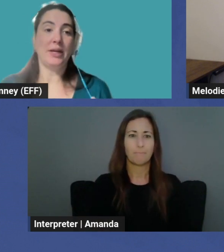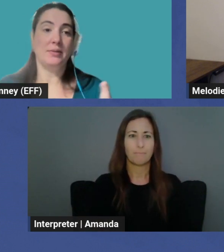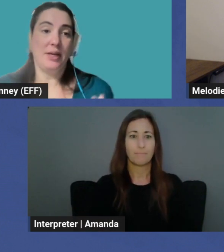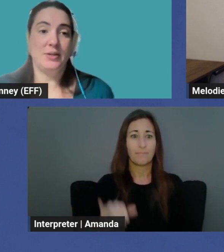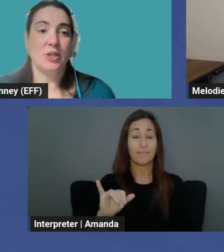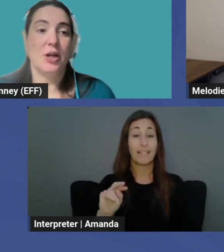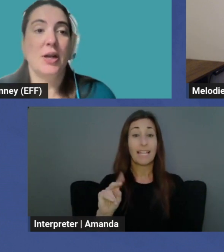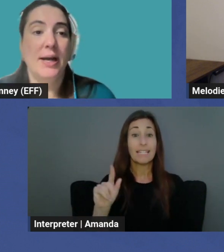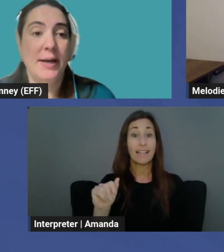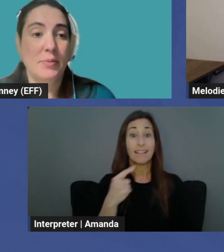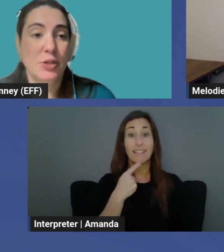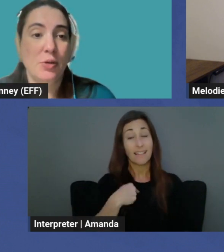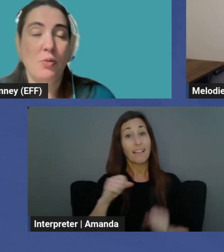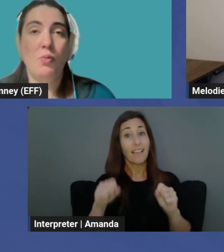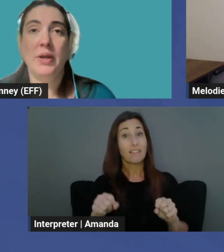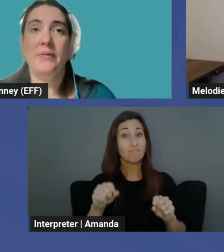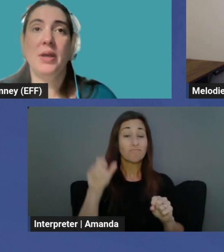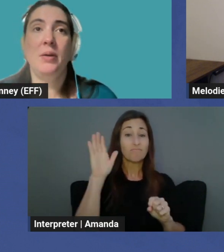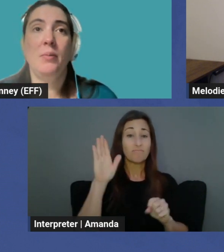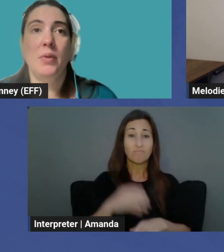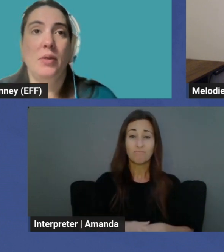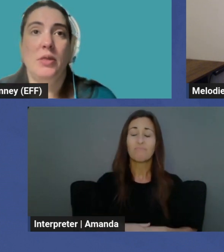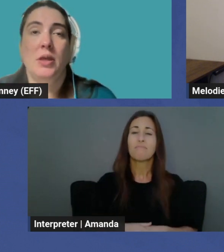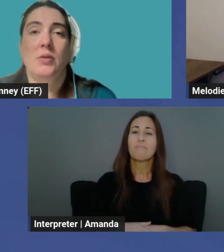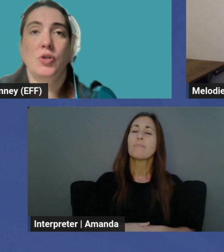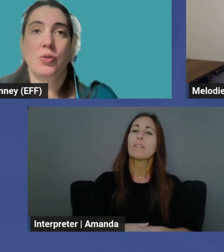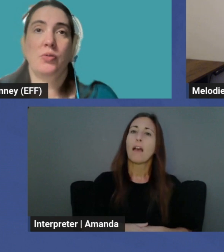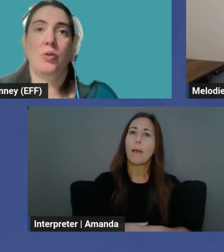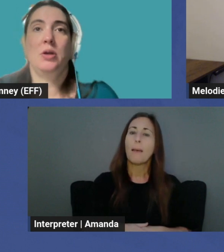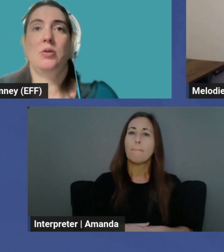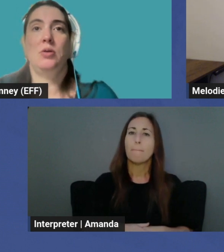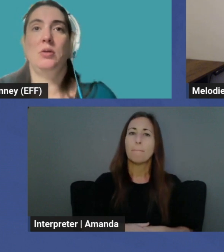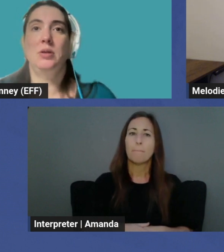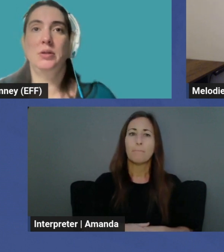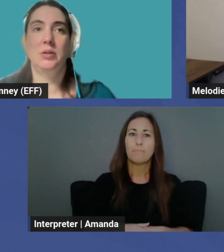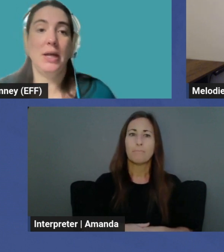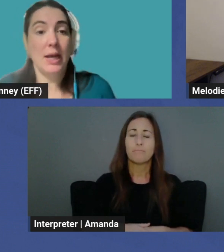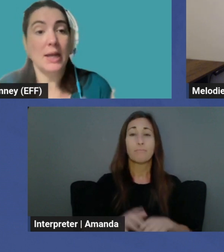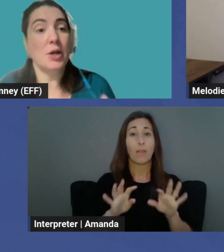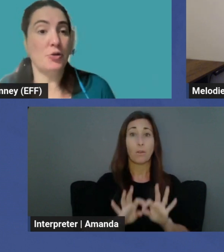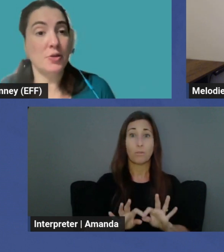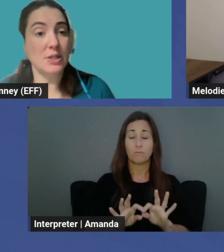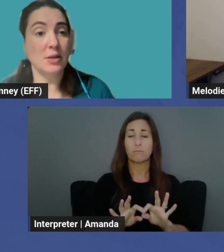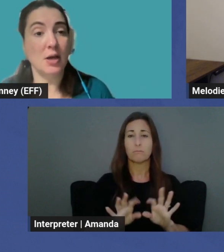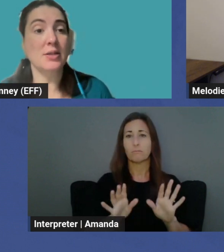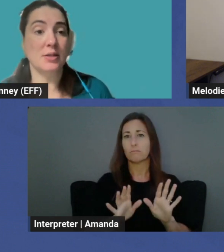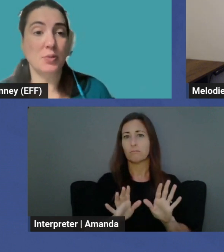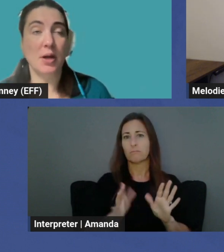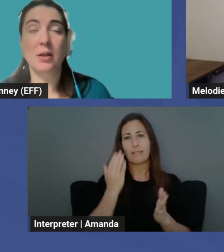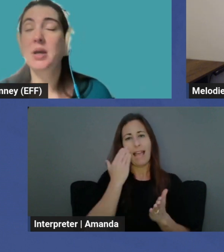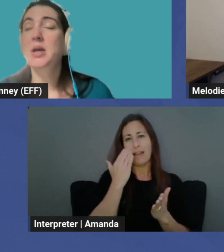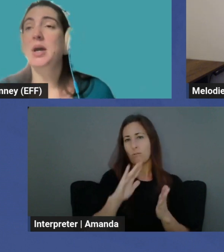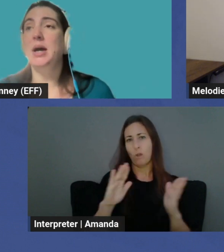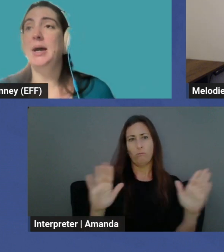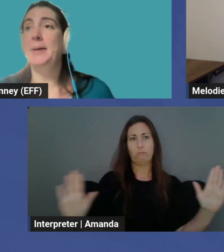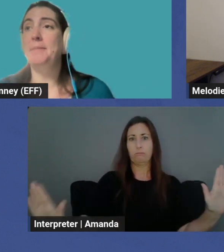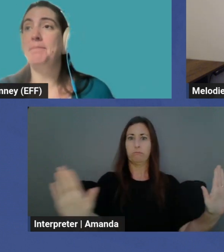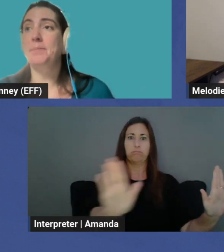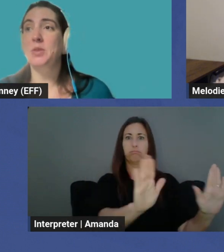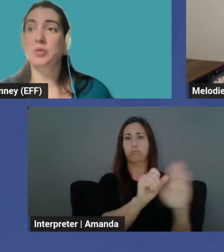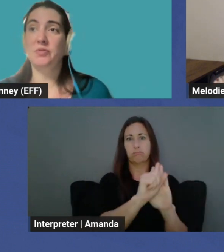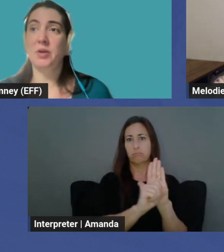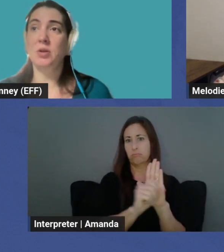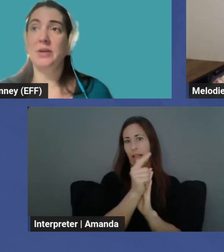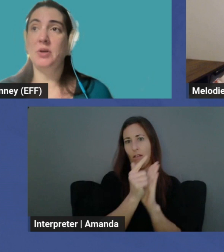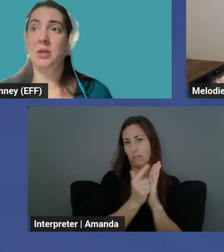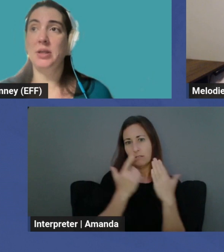So I can start. So one of them, the sort of critical, again, I don't know the state laws as well.